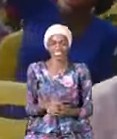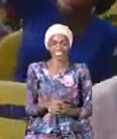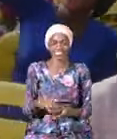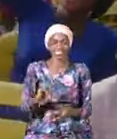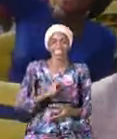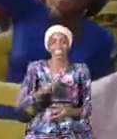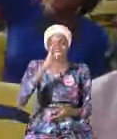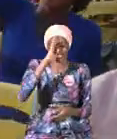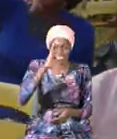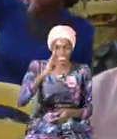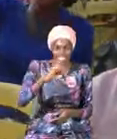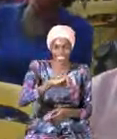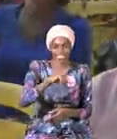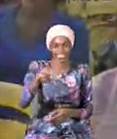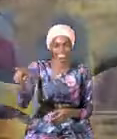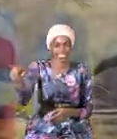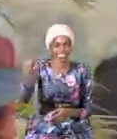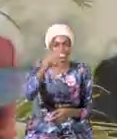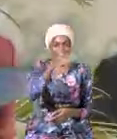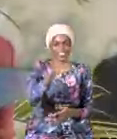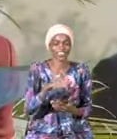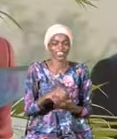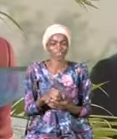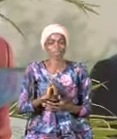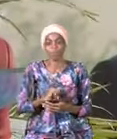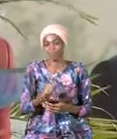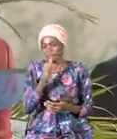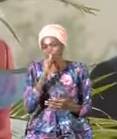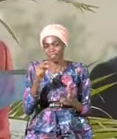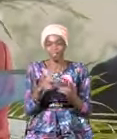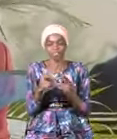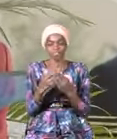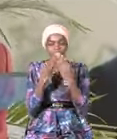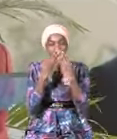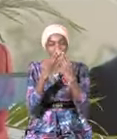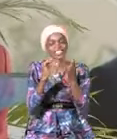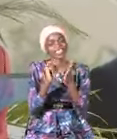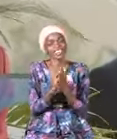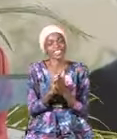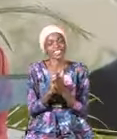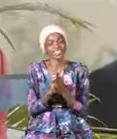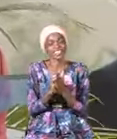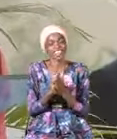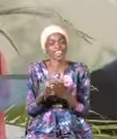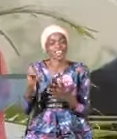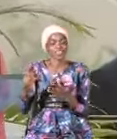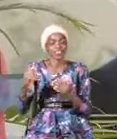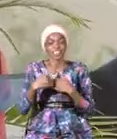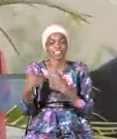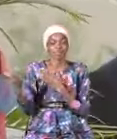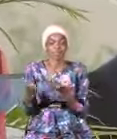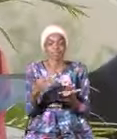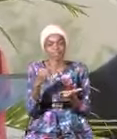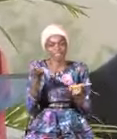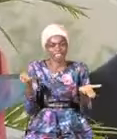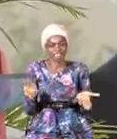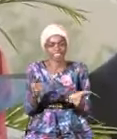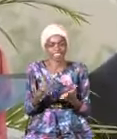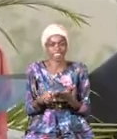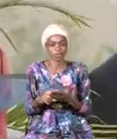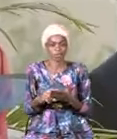I am very trustful that God has brought you here in order to fix you to